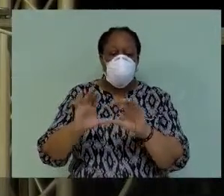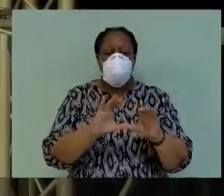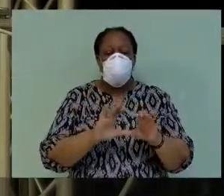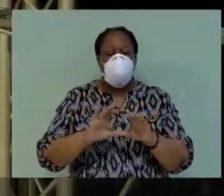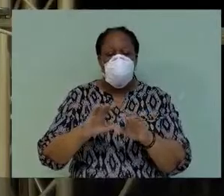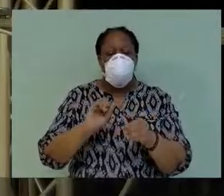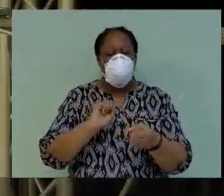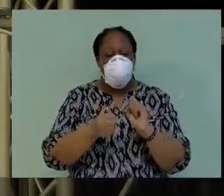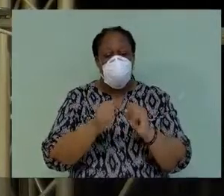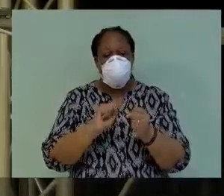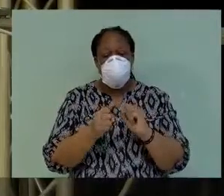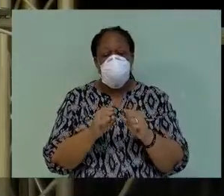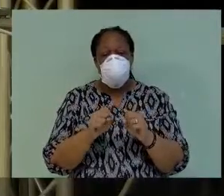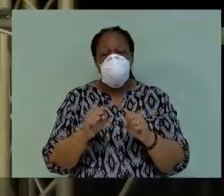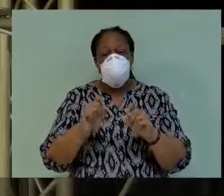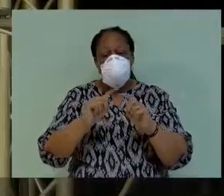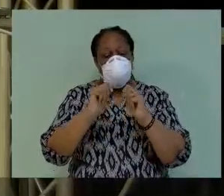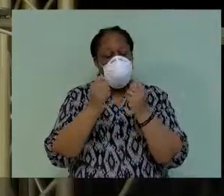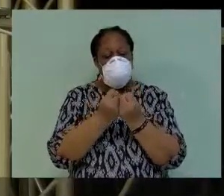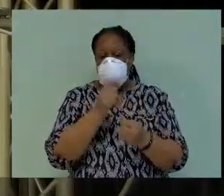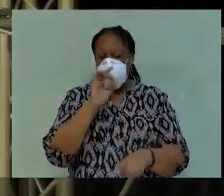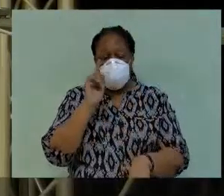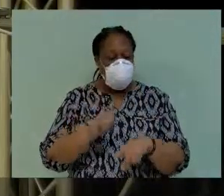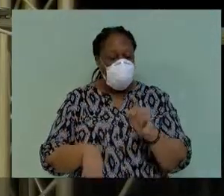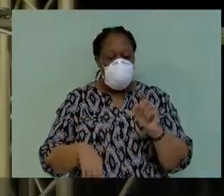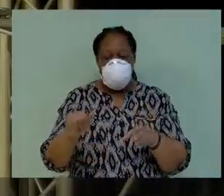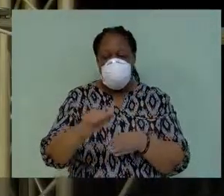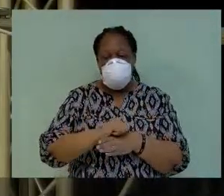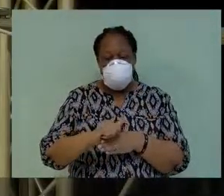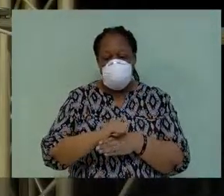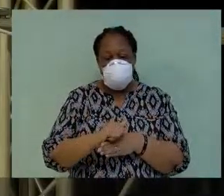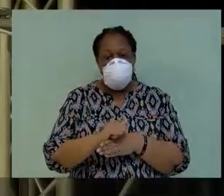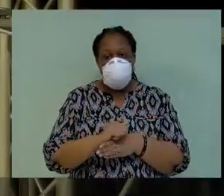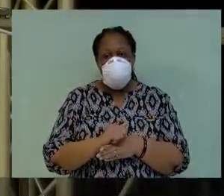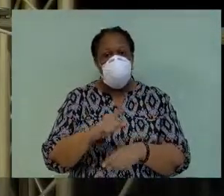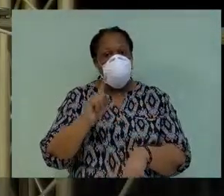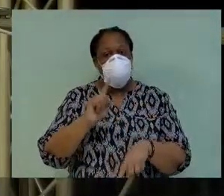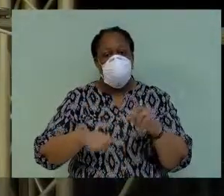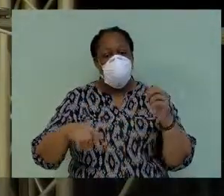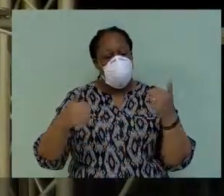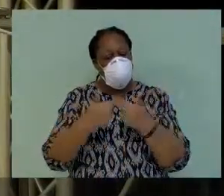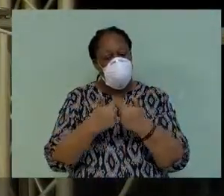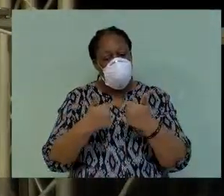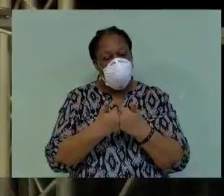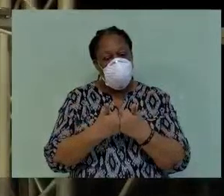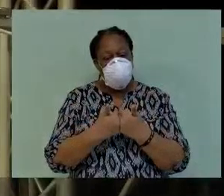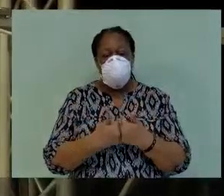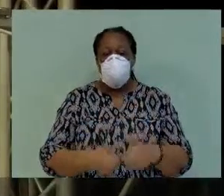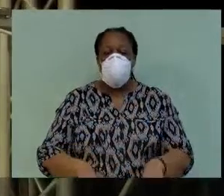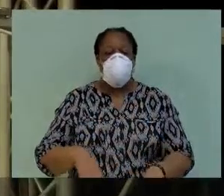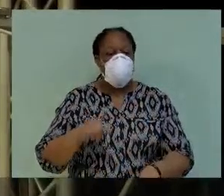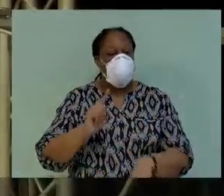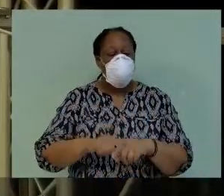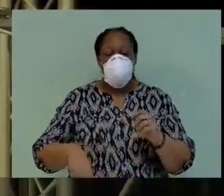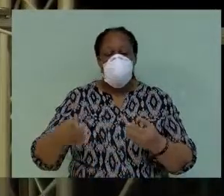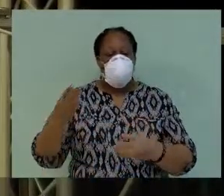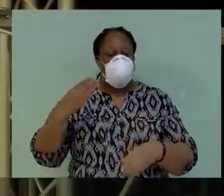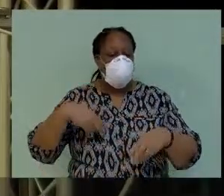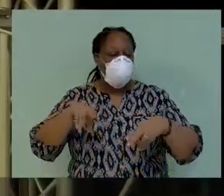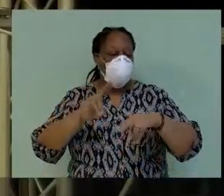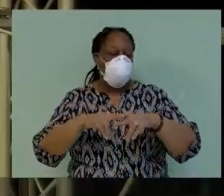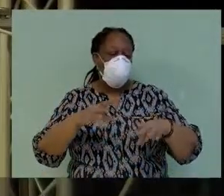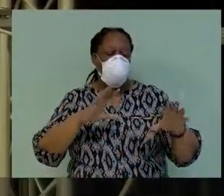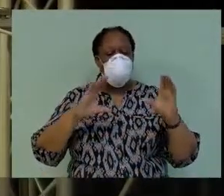with teams unable to train, to play competitively, and come together socially.